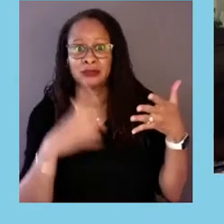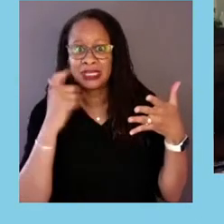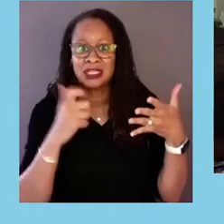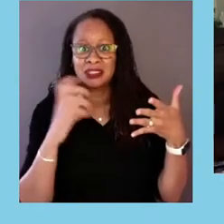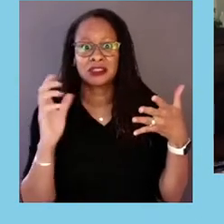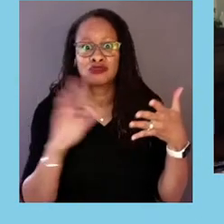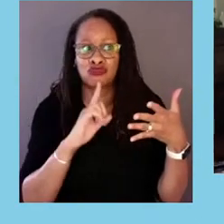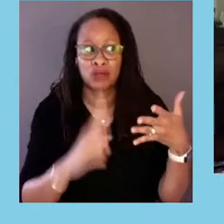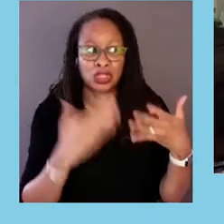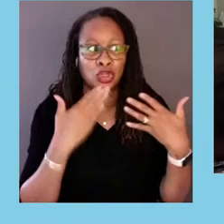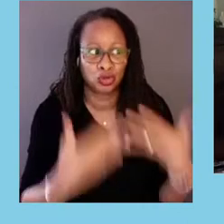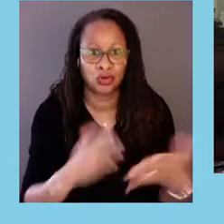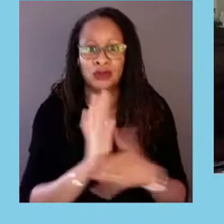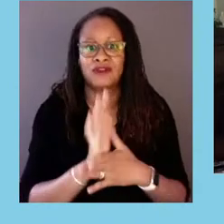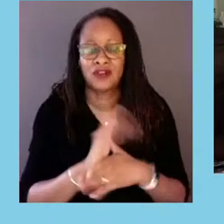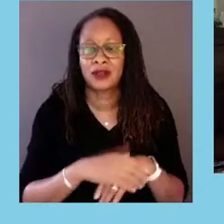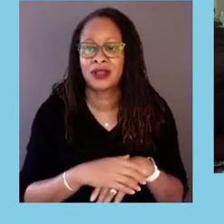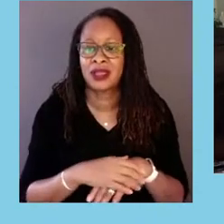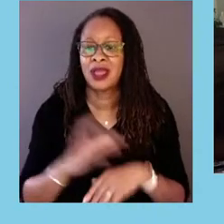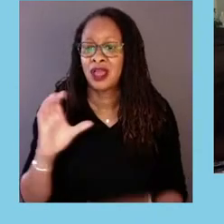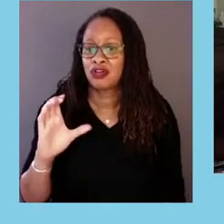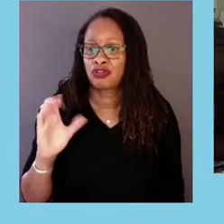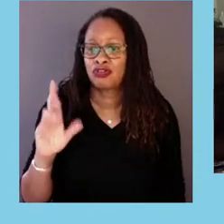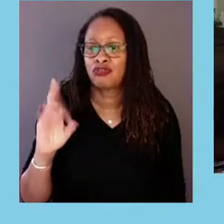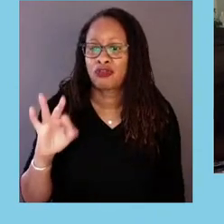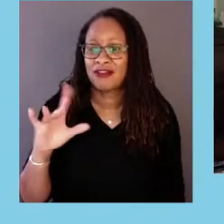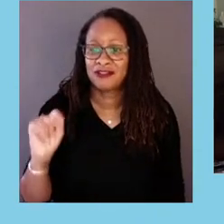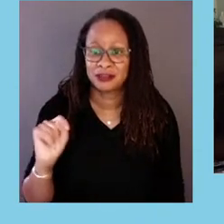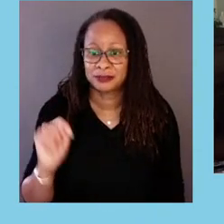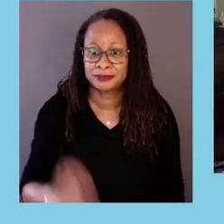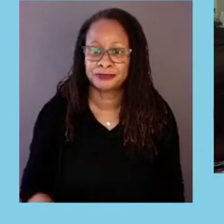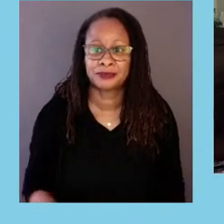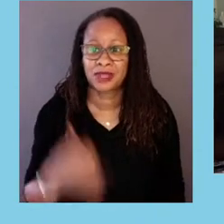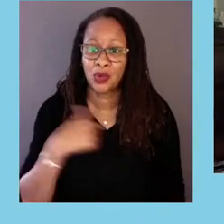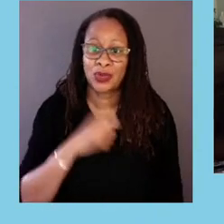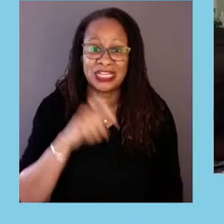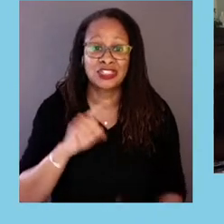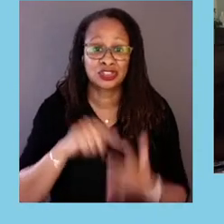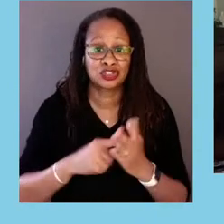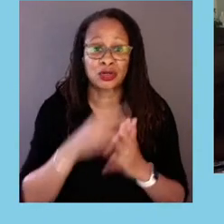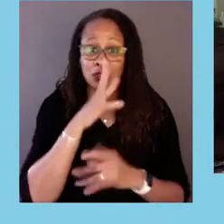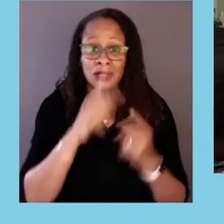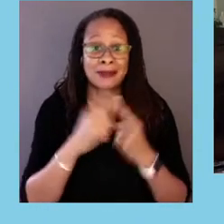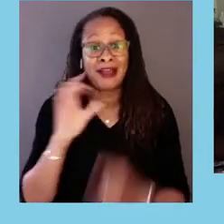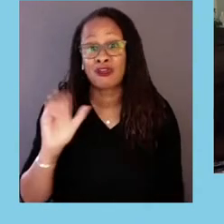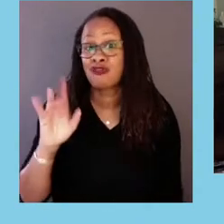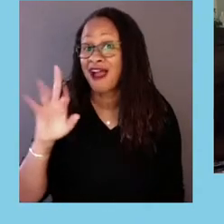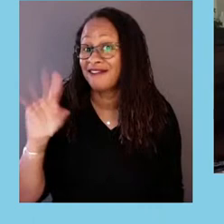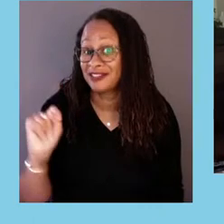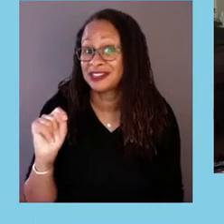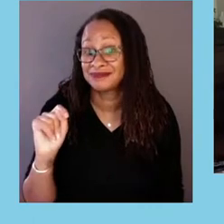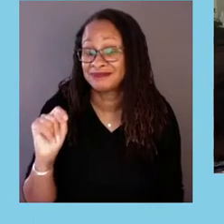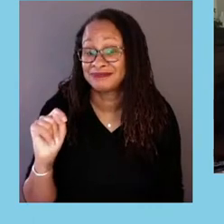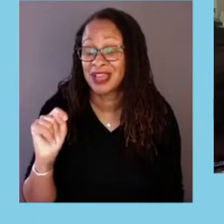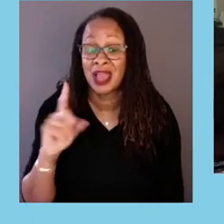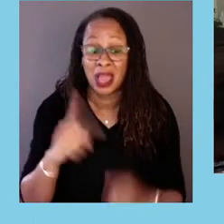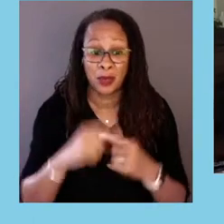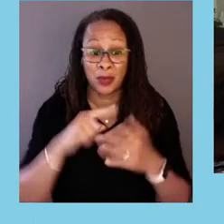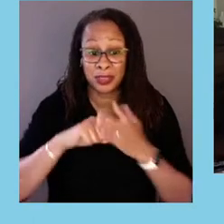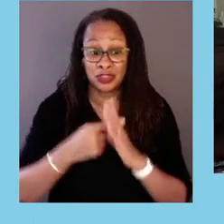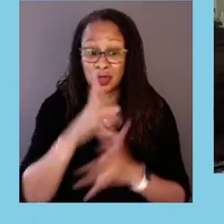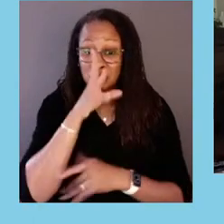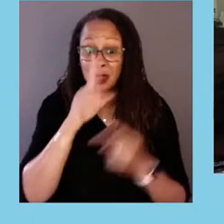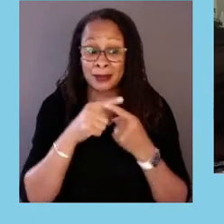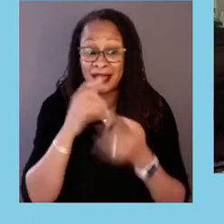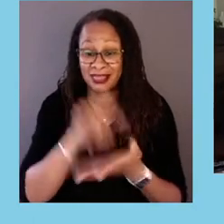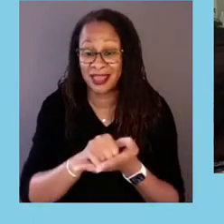have to, right? We have to start talking about craft. And once we start talking about craft, then